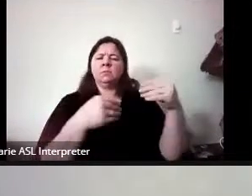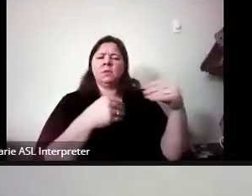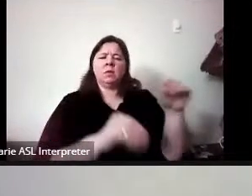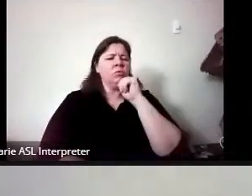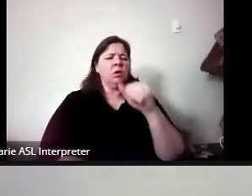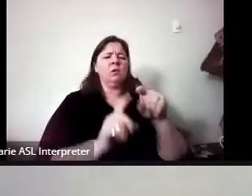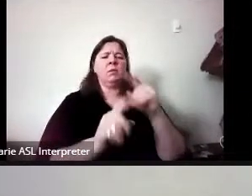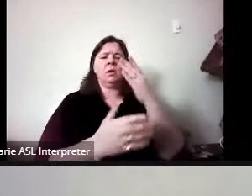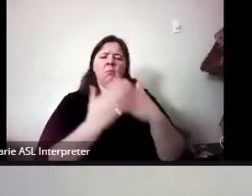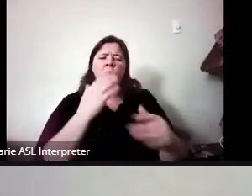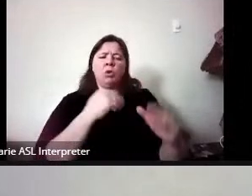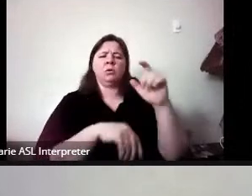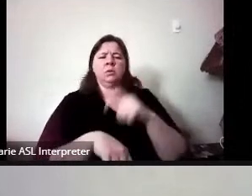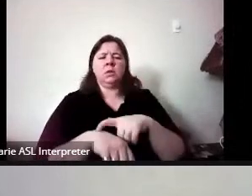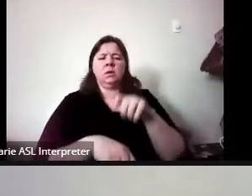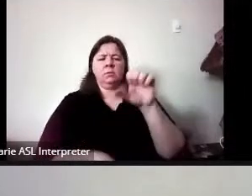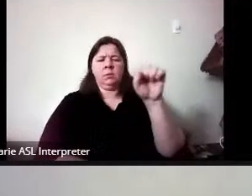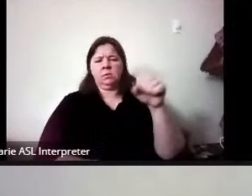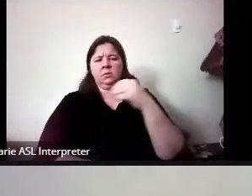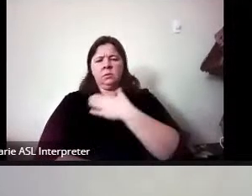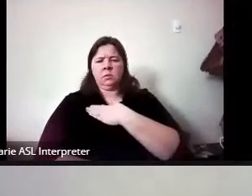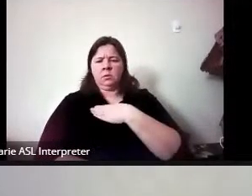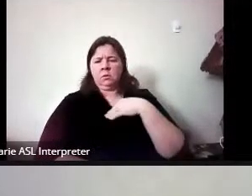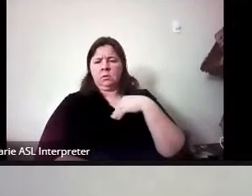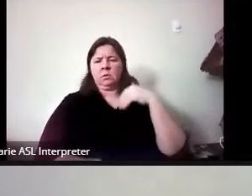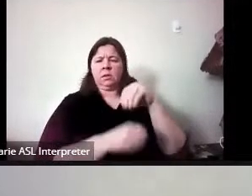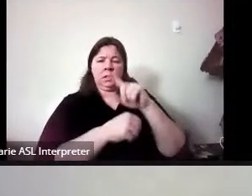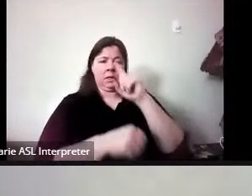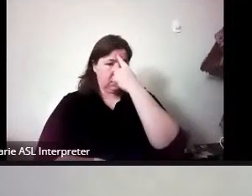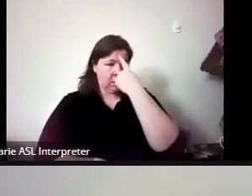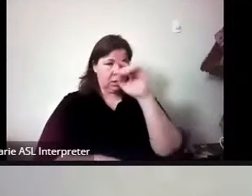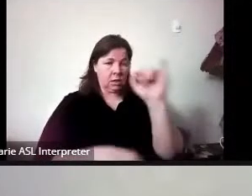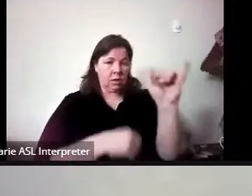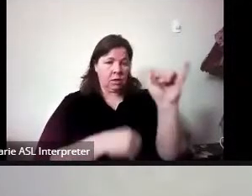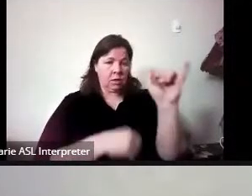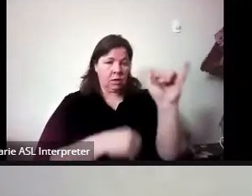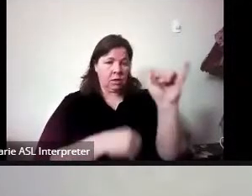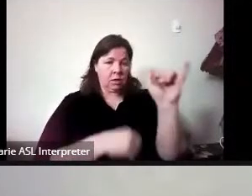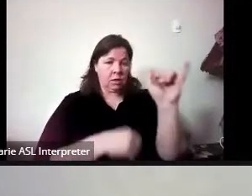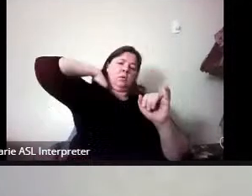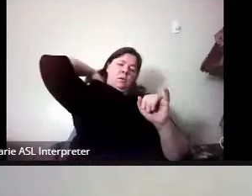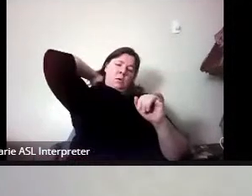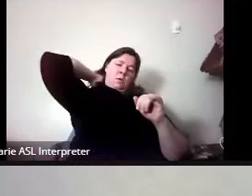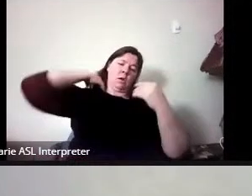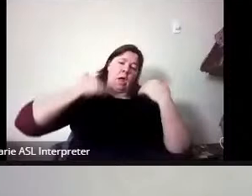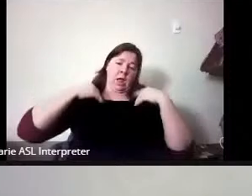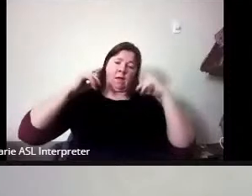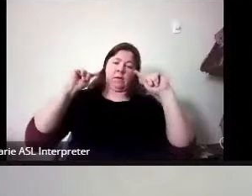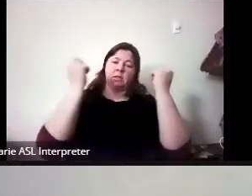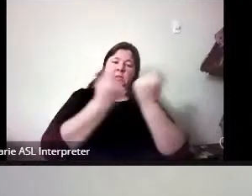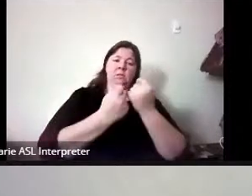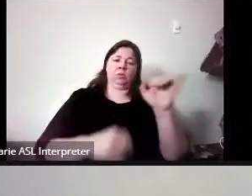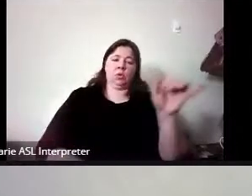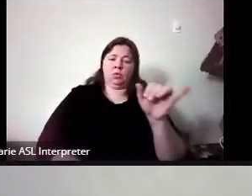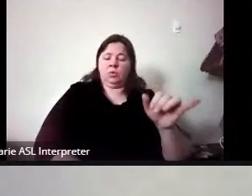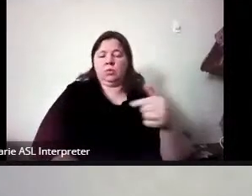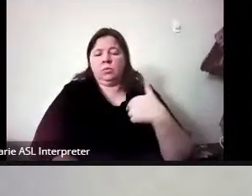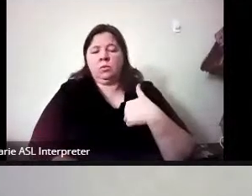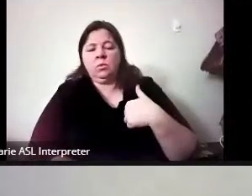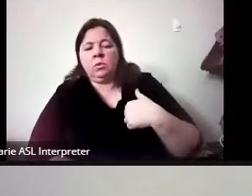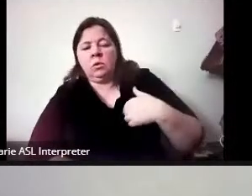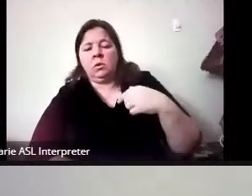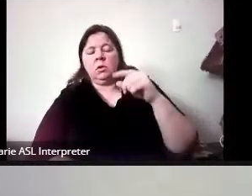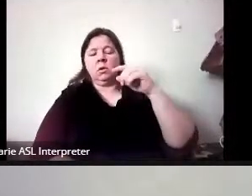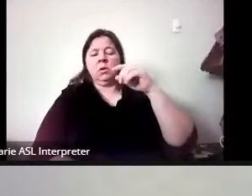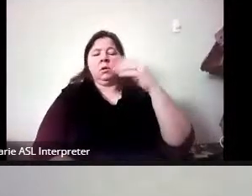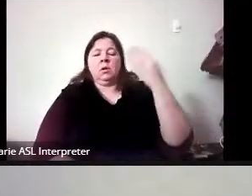can say. Okay. And Okay. in India also, I had a teams, and because the past